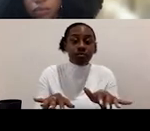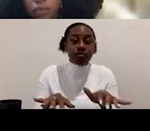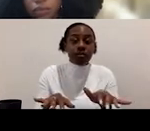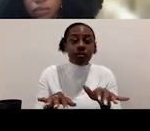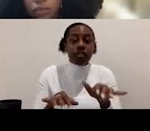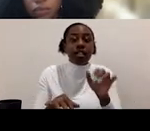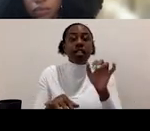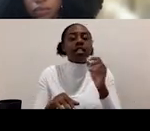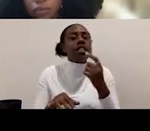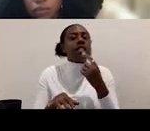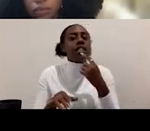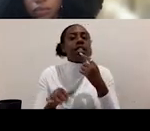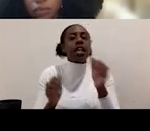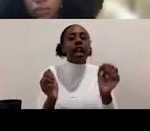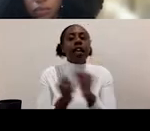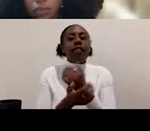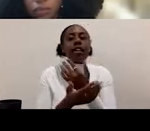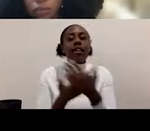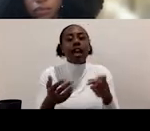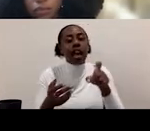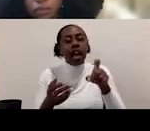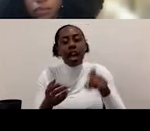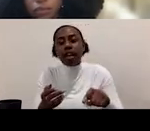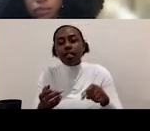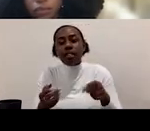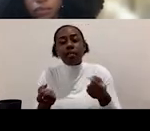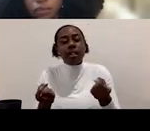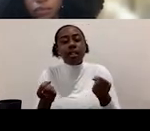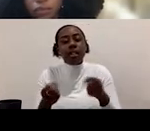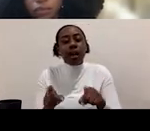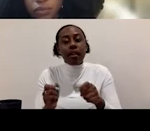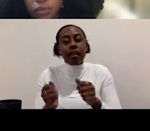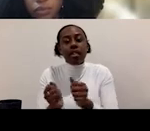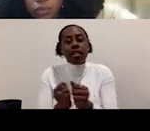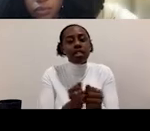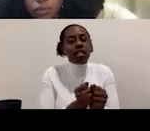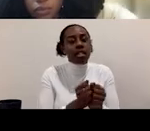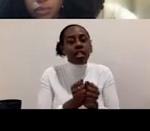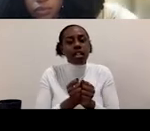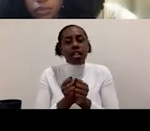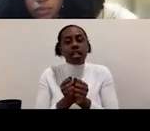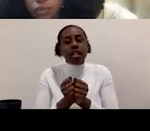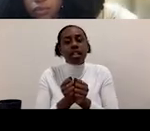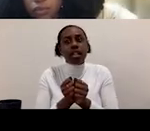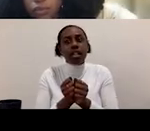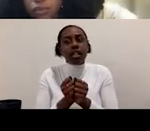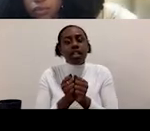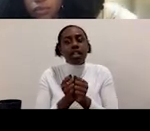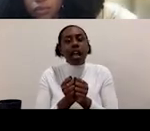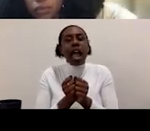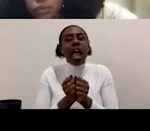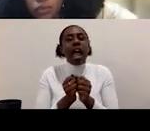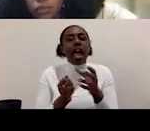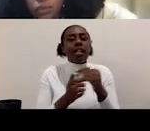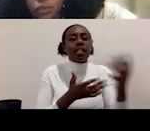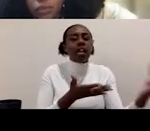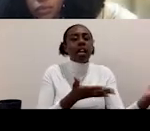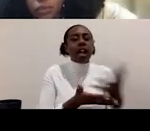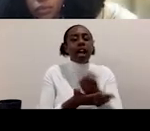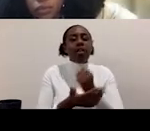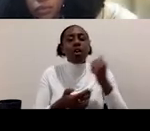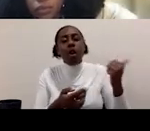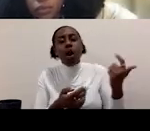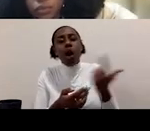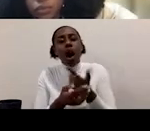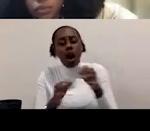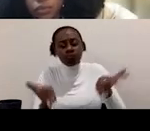to be done, that you should gather all pertinent information, including personal